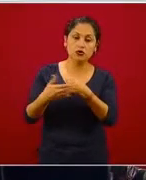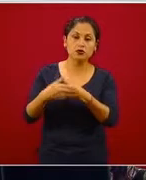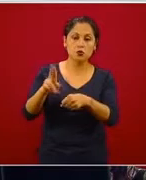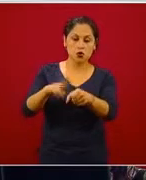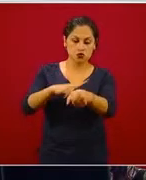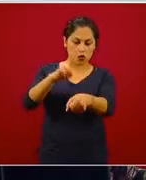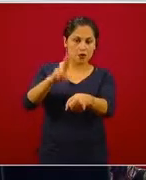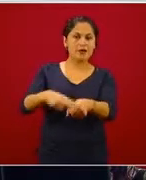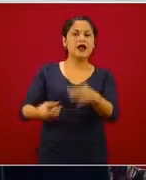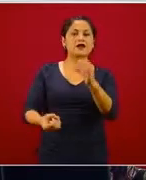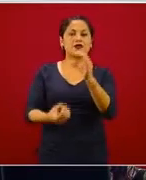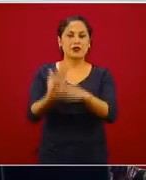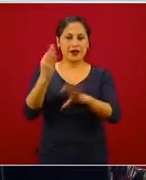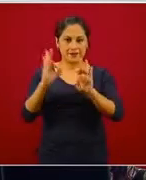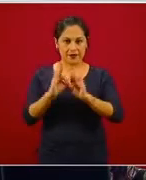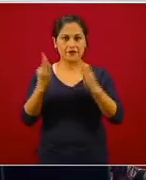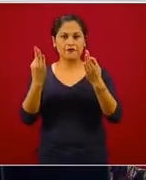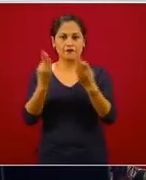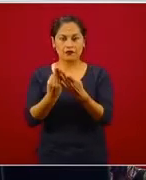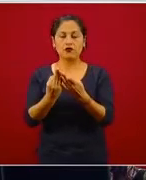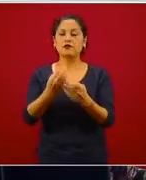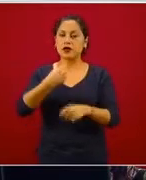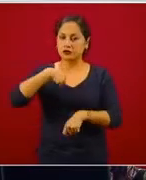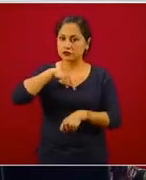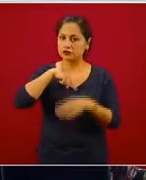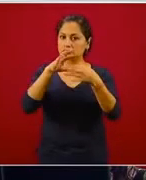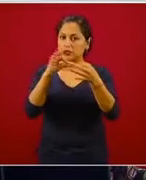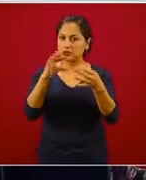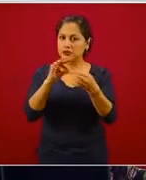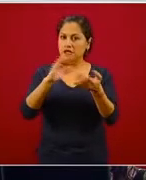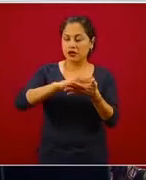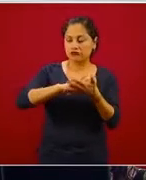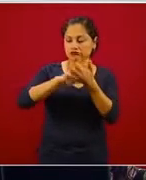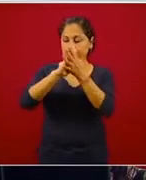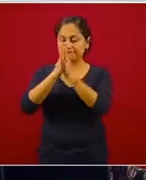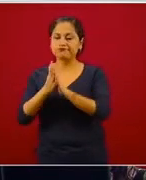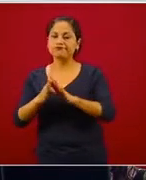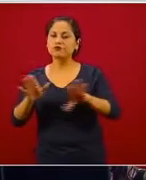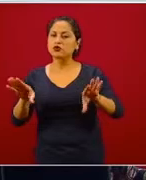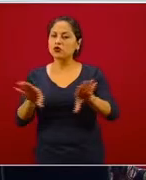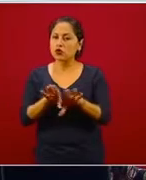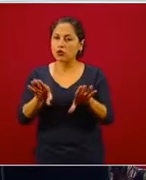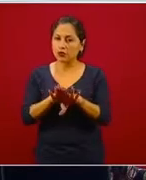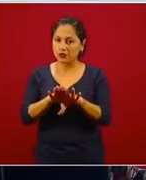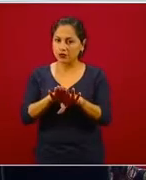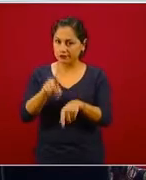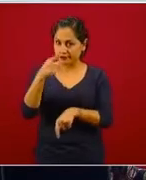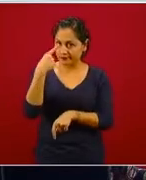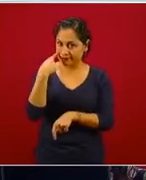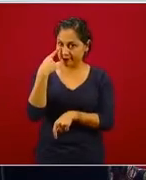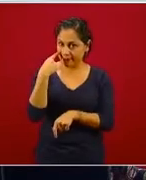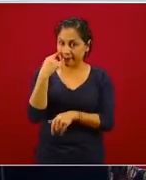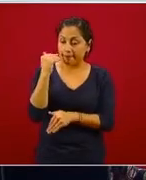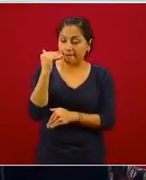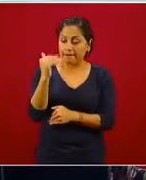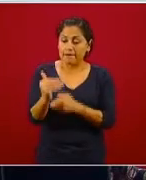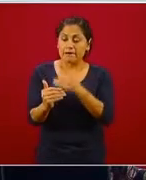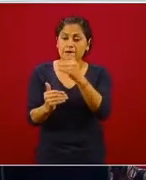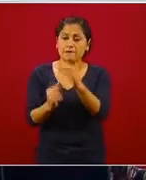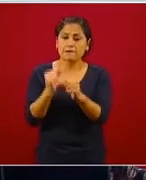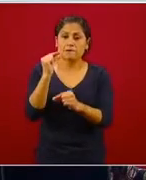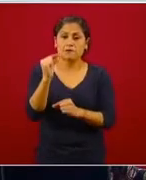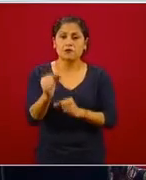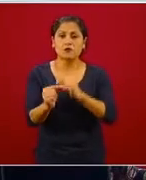what we're going to comment on is the new normal, and we're going to talk about this transition to the new normal. We